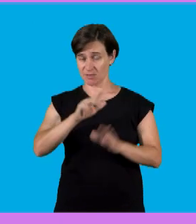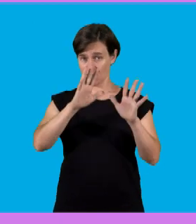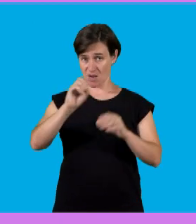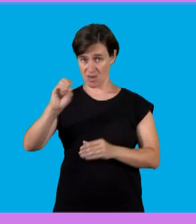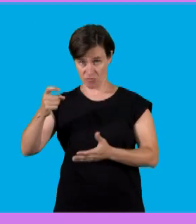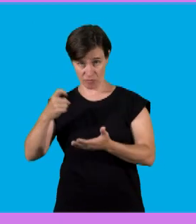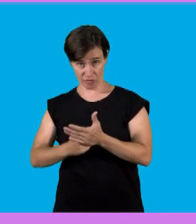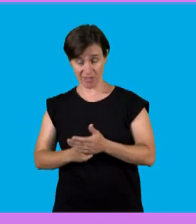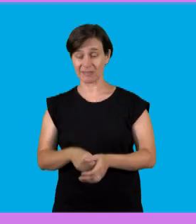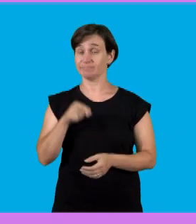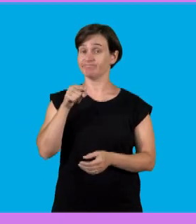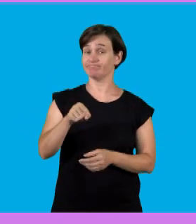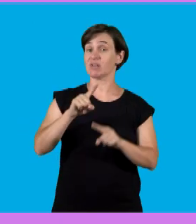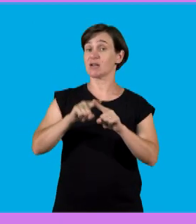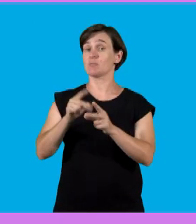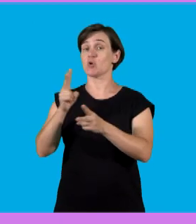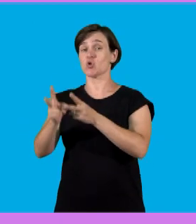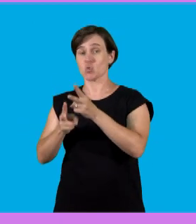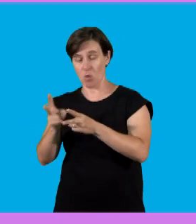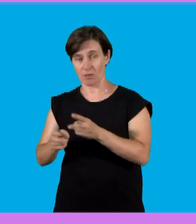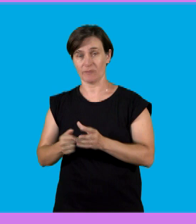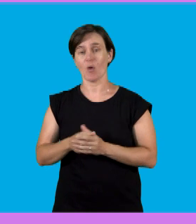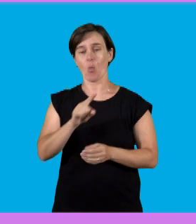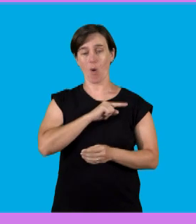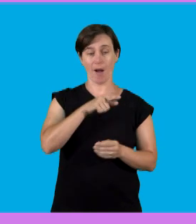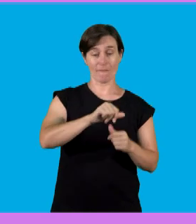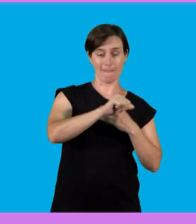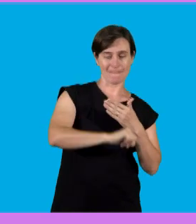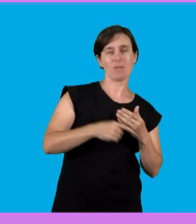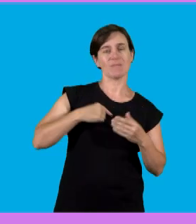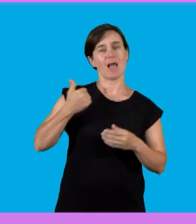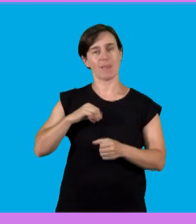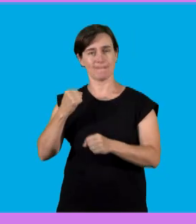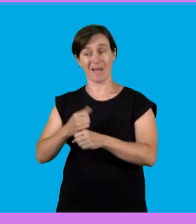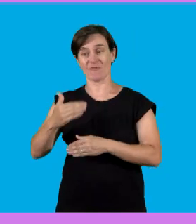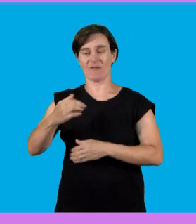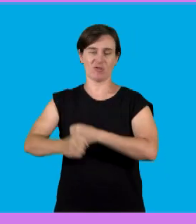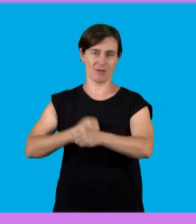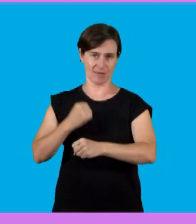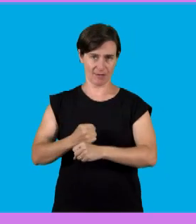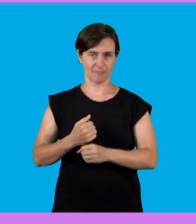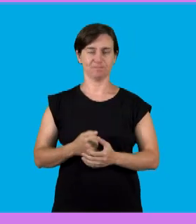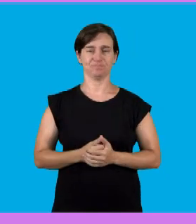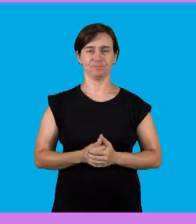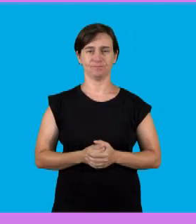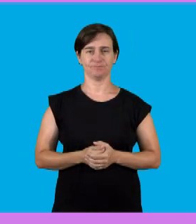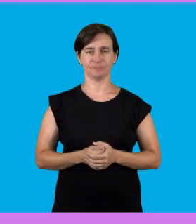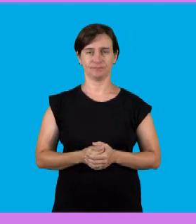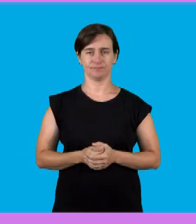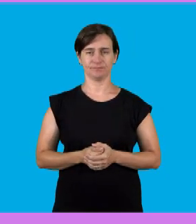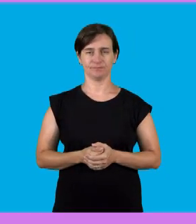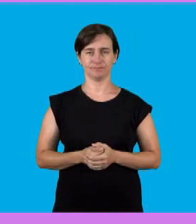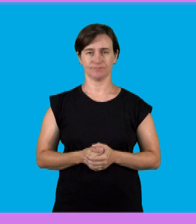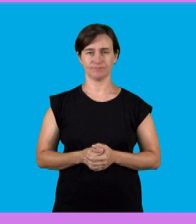45,900 Rand and I will multiply that by 12 to take it from monthly to annually. 45,900 multiplied by